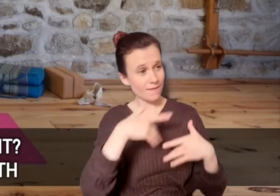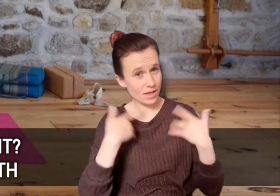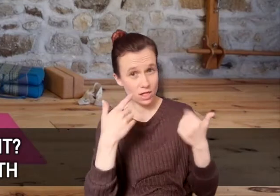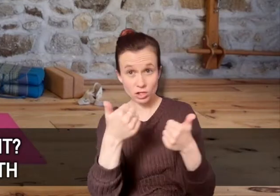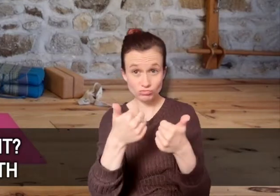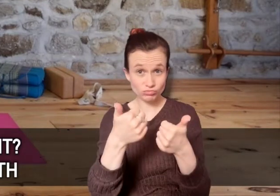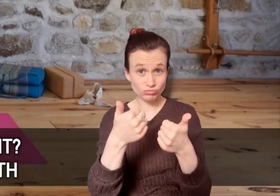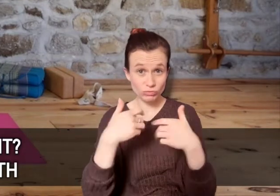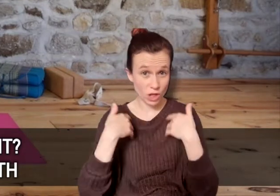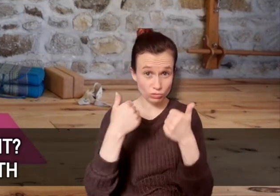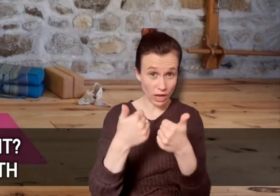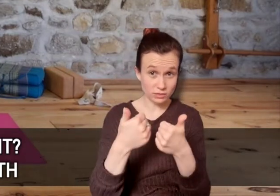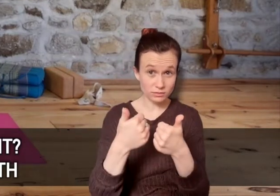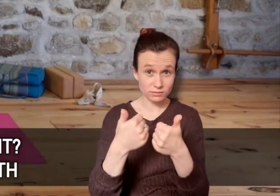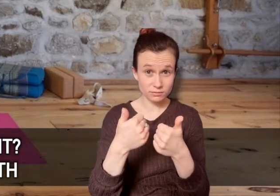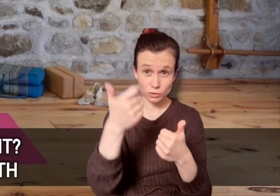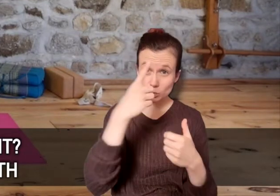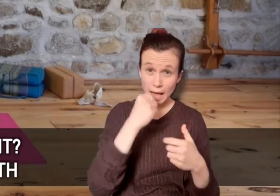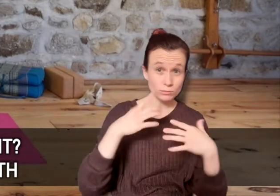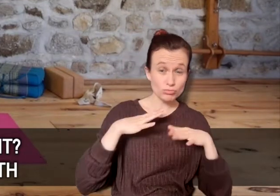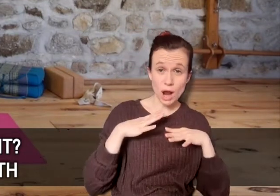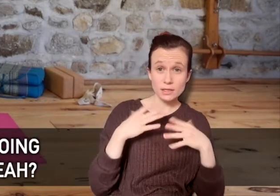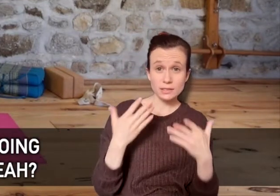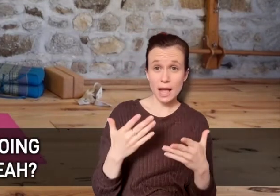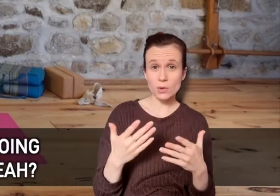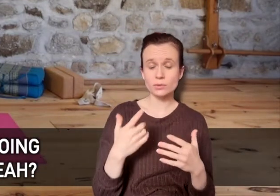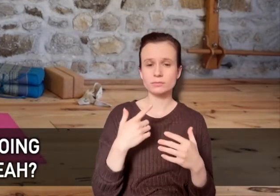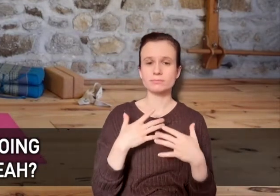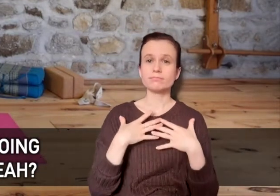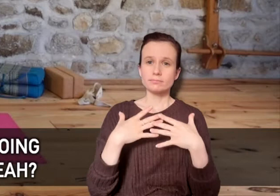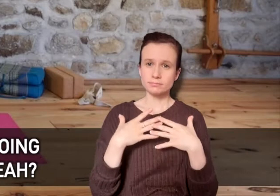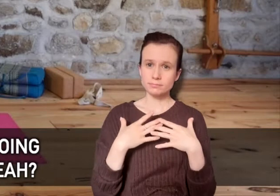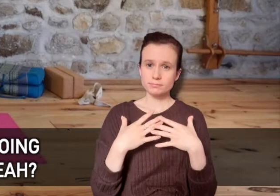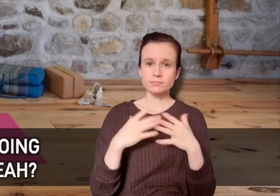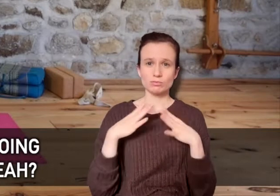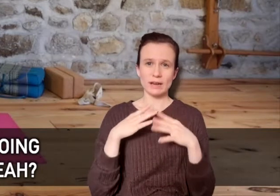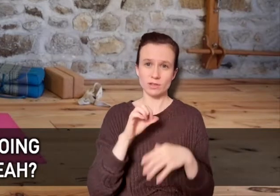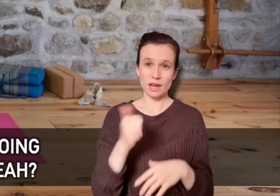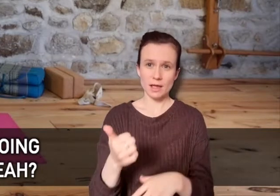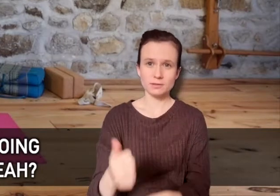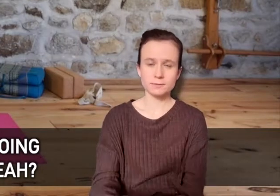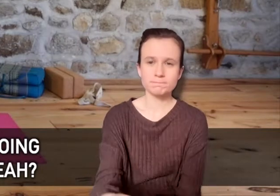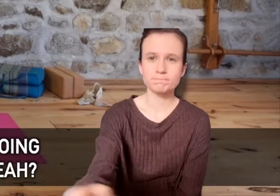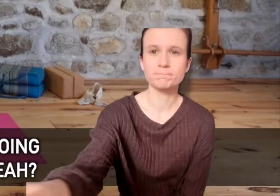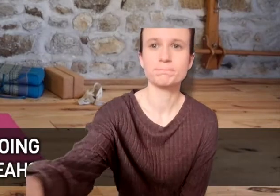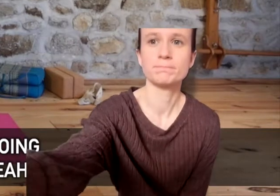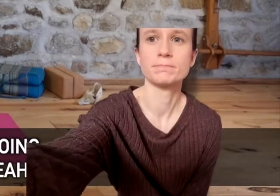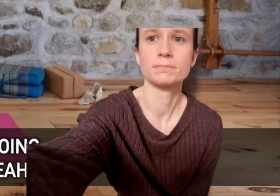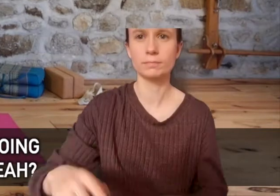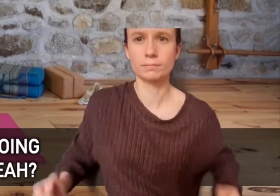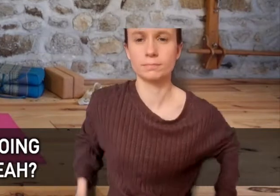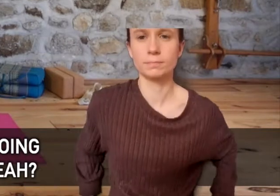right? Take a moment, catch your breath if you need to. From there, we're going to open into a